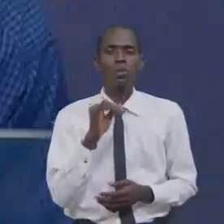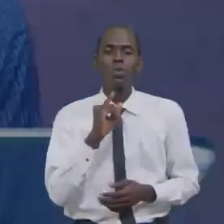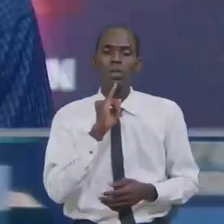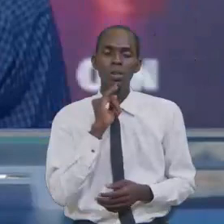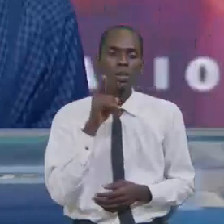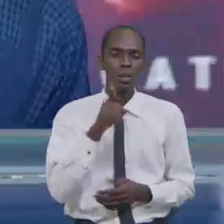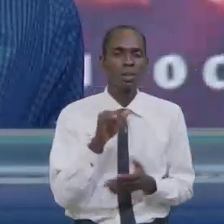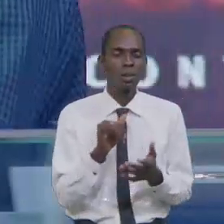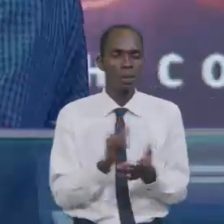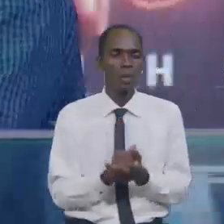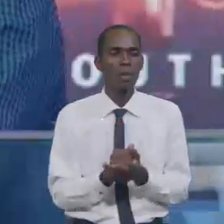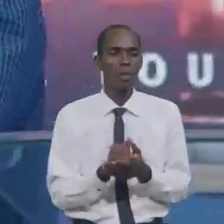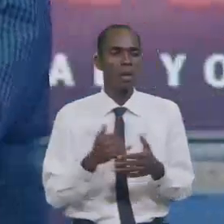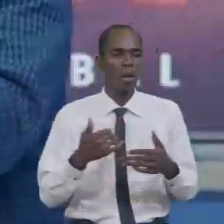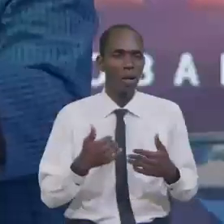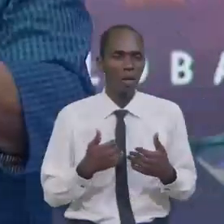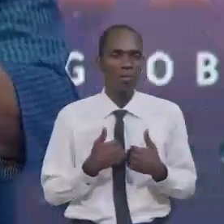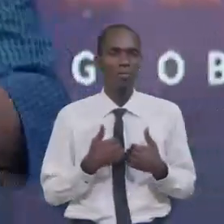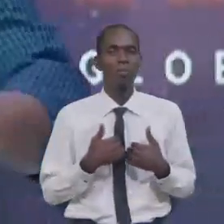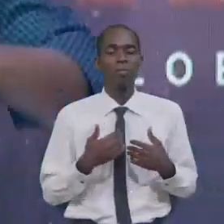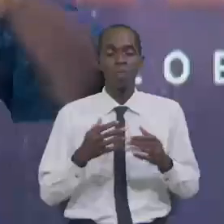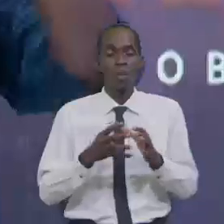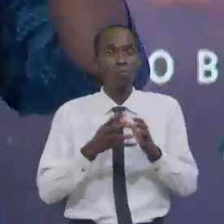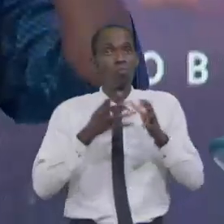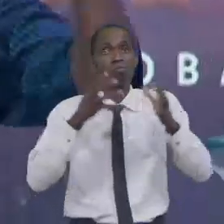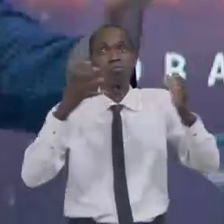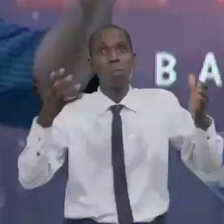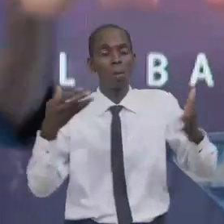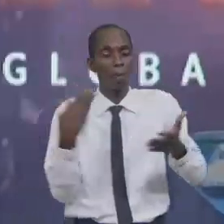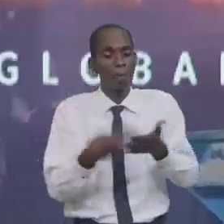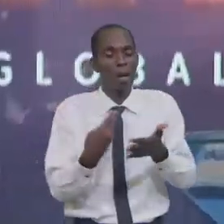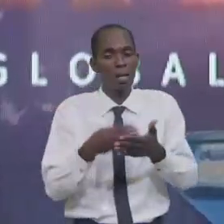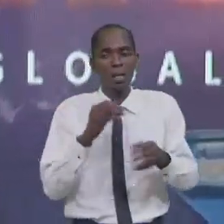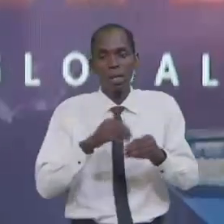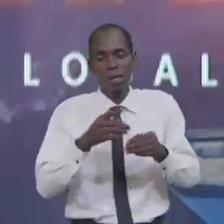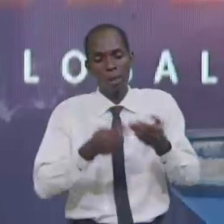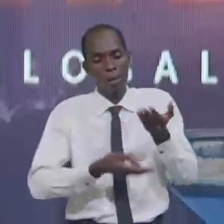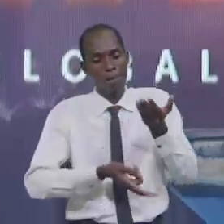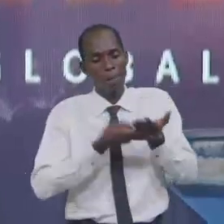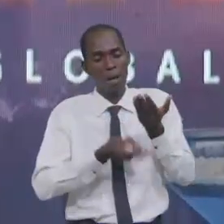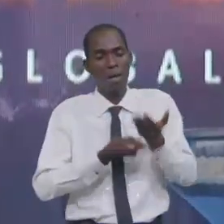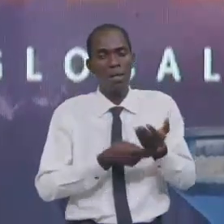has a bulging bank account, a lot of money. He doesn't want